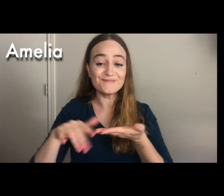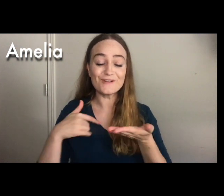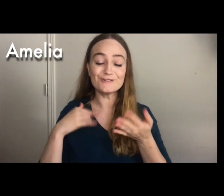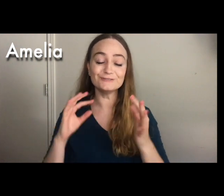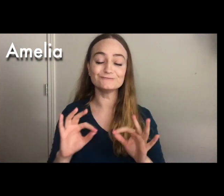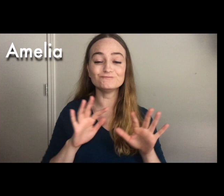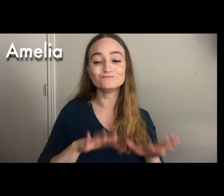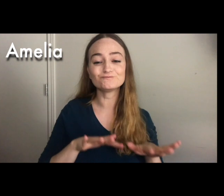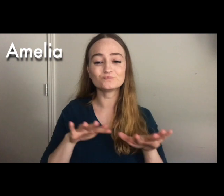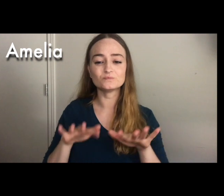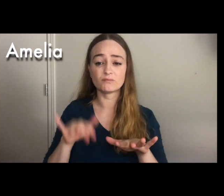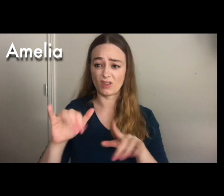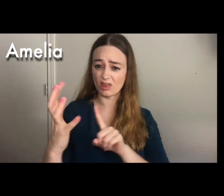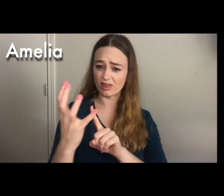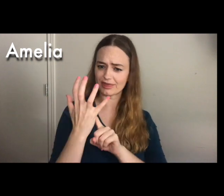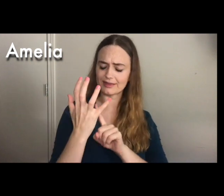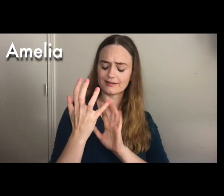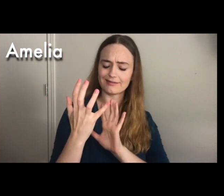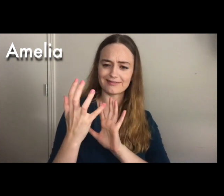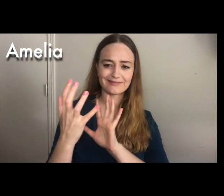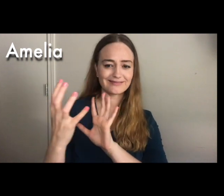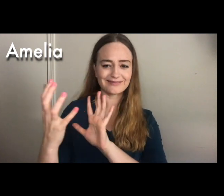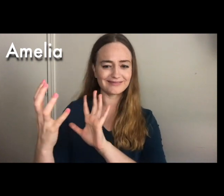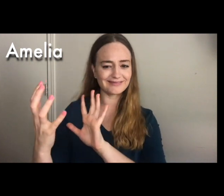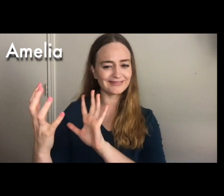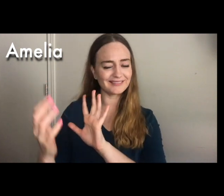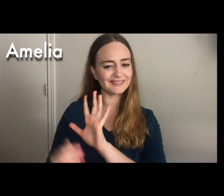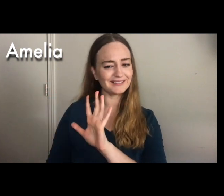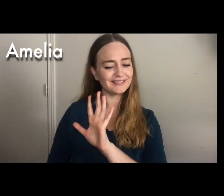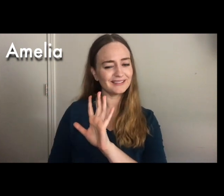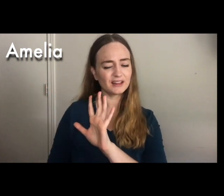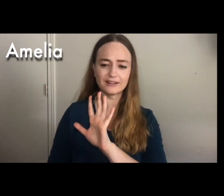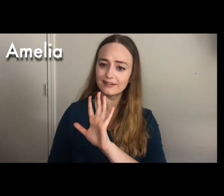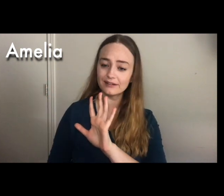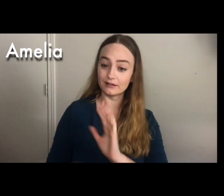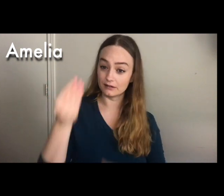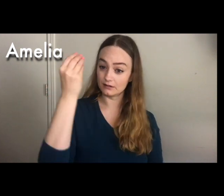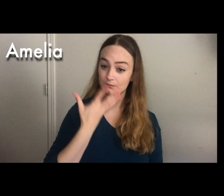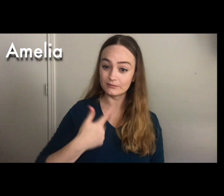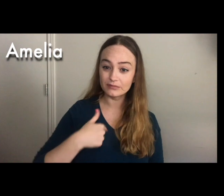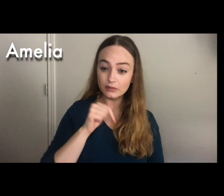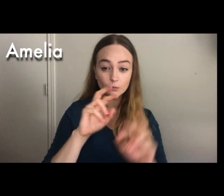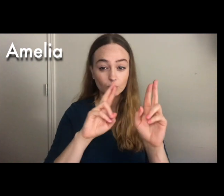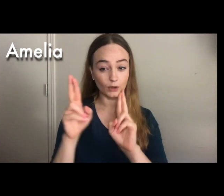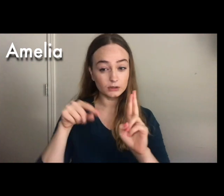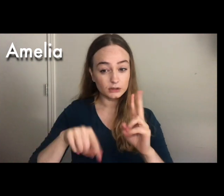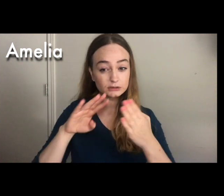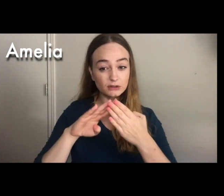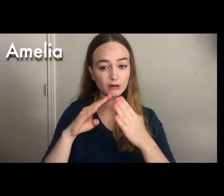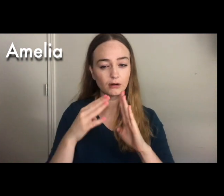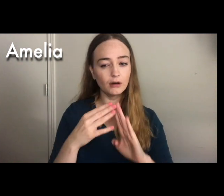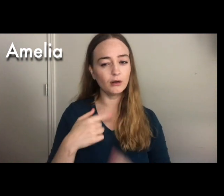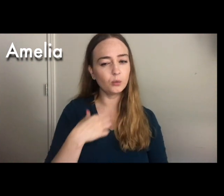'Cause I'm so nice and I'm so down, but the giants ain't that way. They said